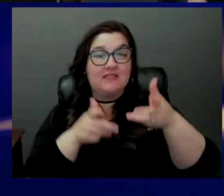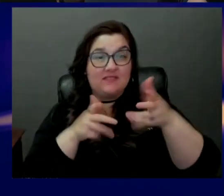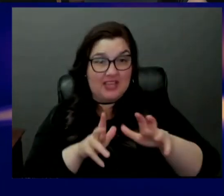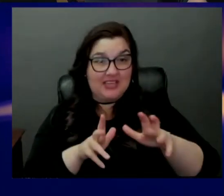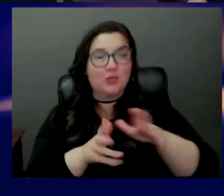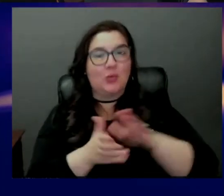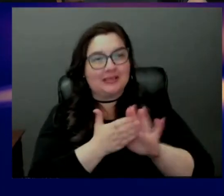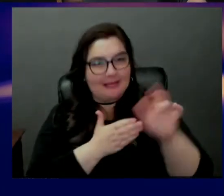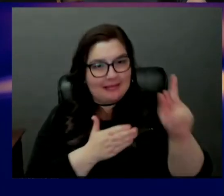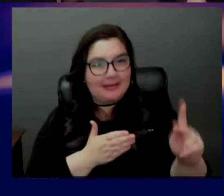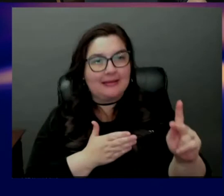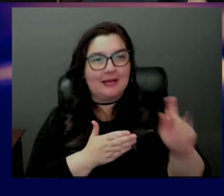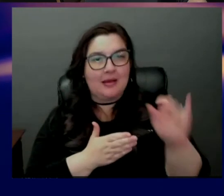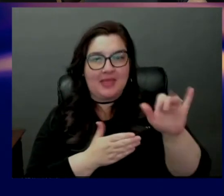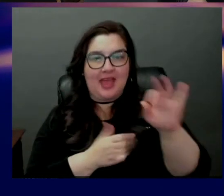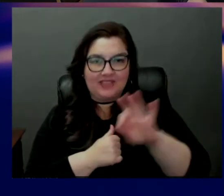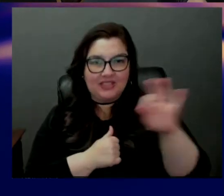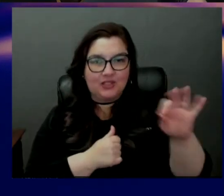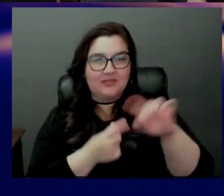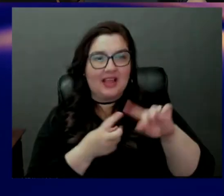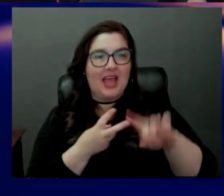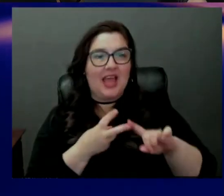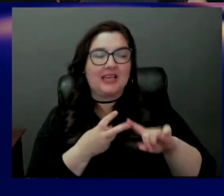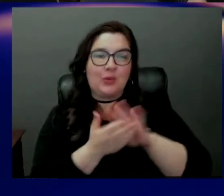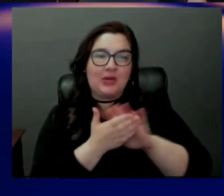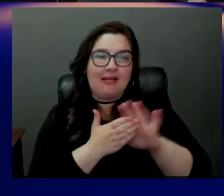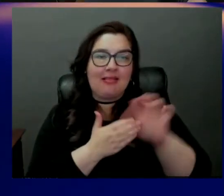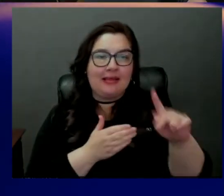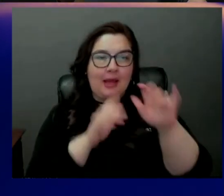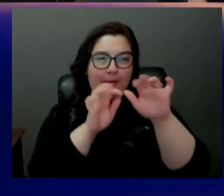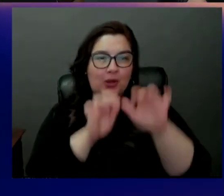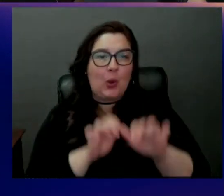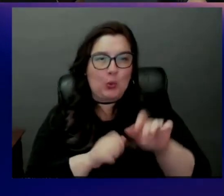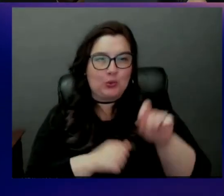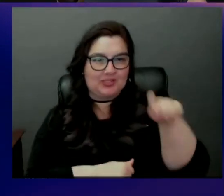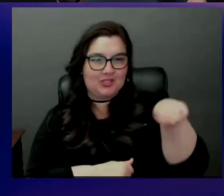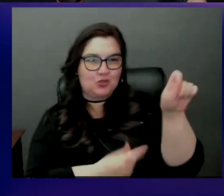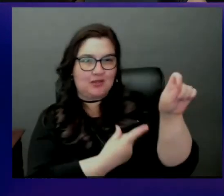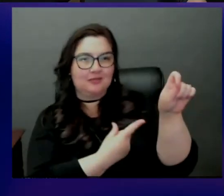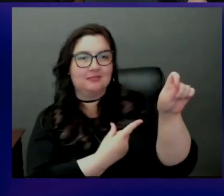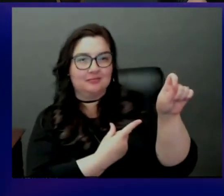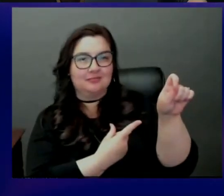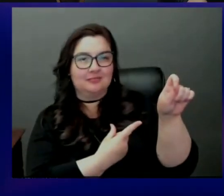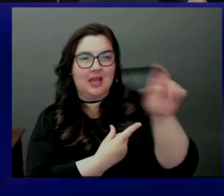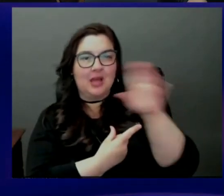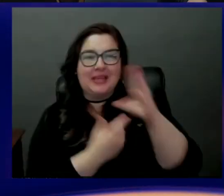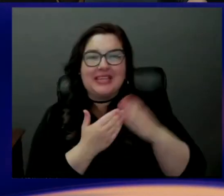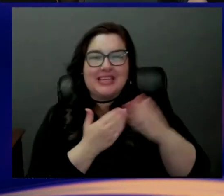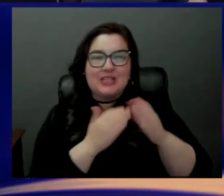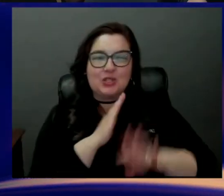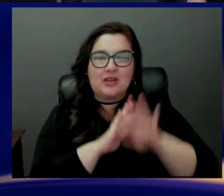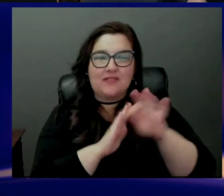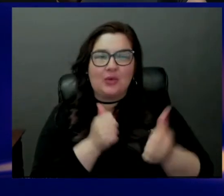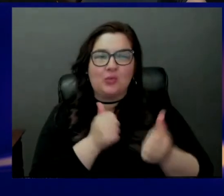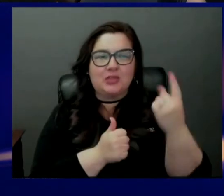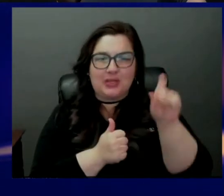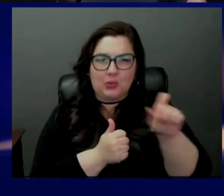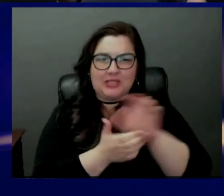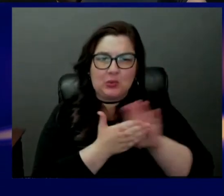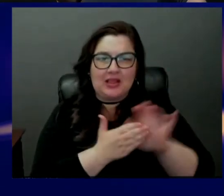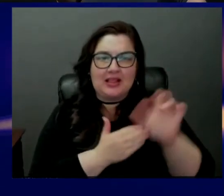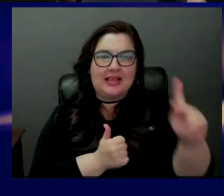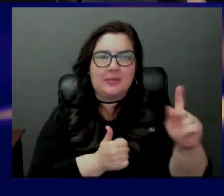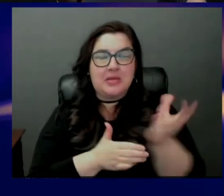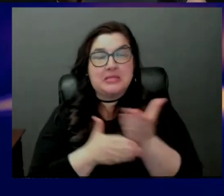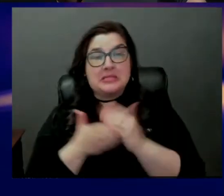up my code. So you check that checkbox, and then it makes it really easy to find which of your feature flags you need to clean up. You might want to leave some of your